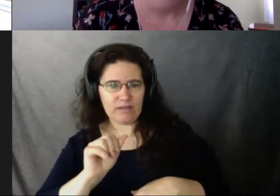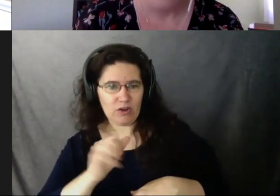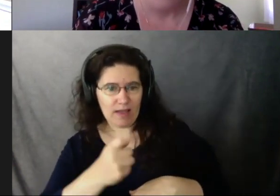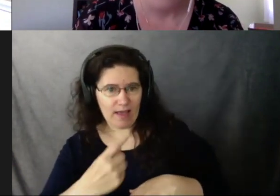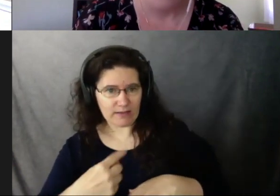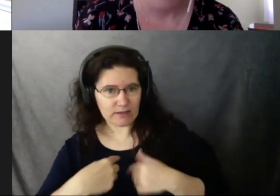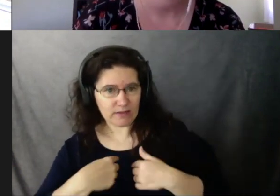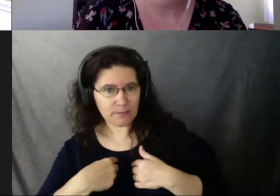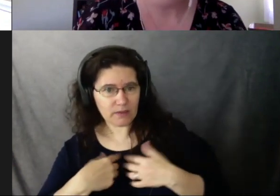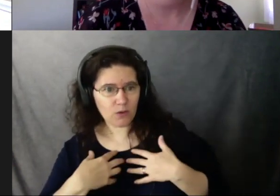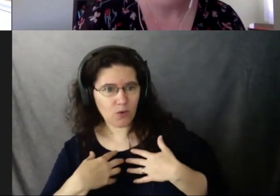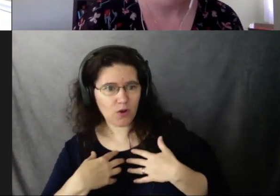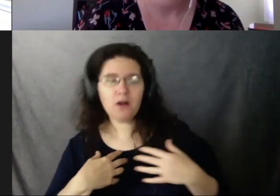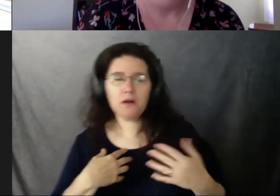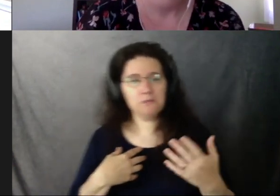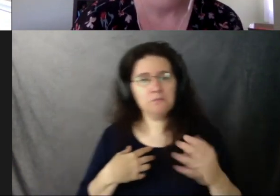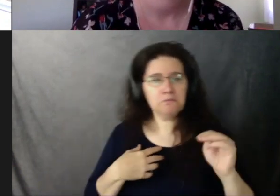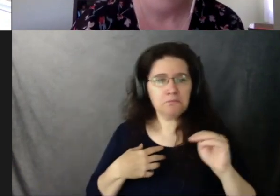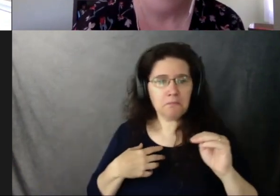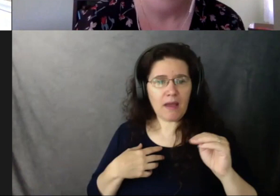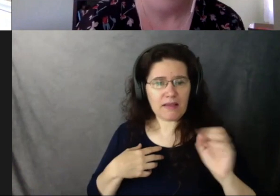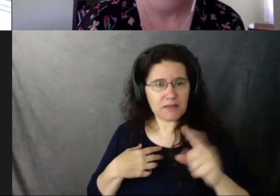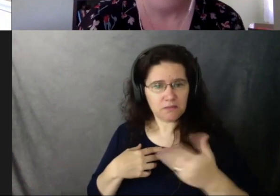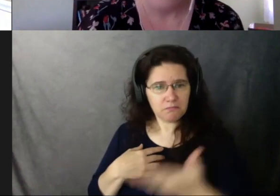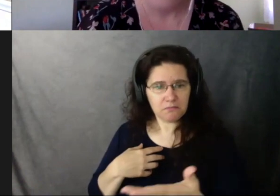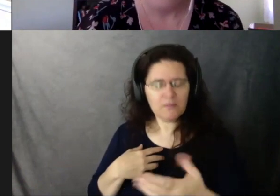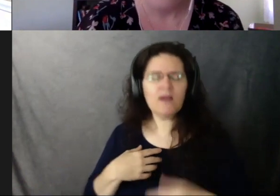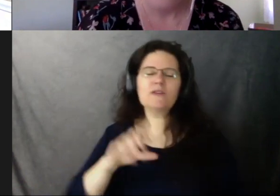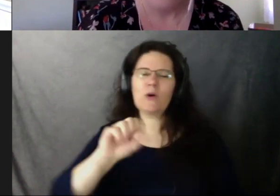asking me? Yeah, go ahead, Safira. Okay.